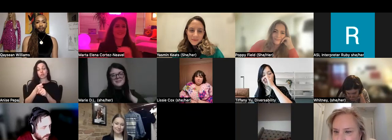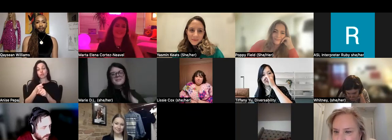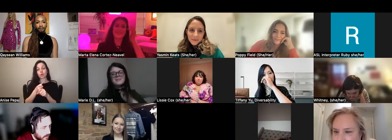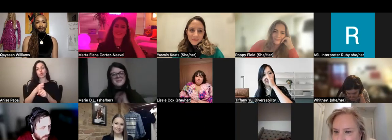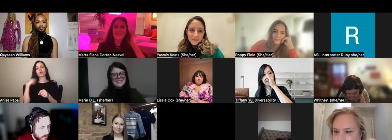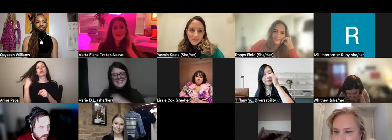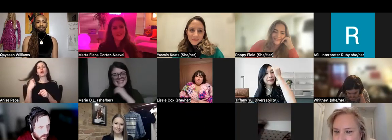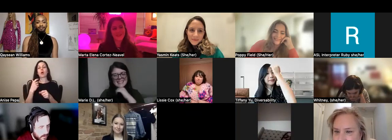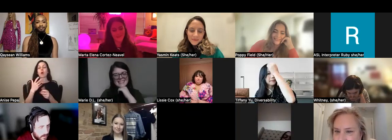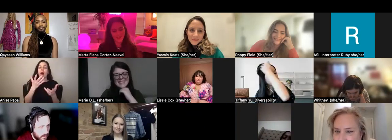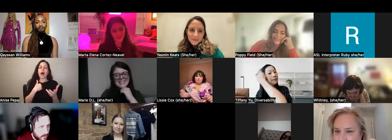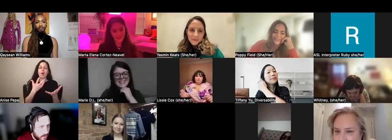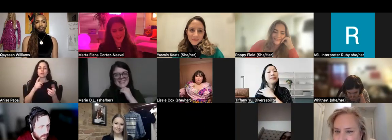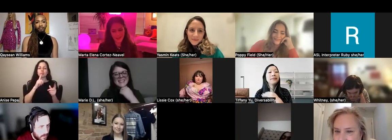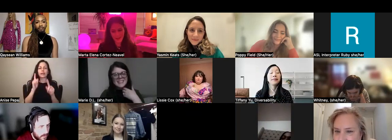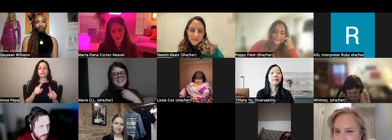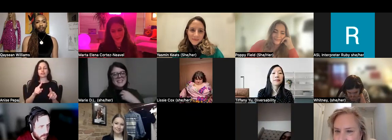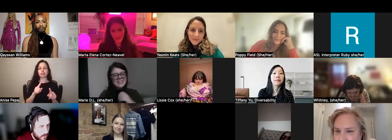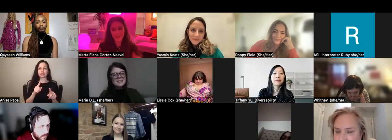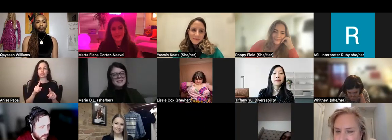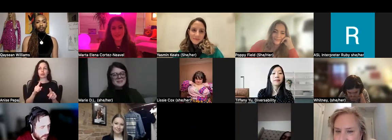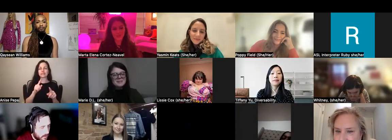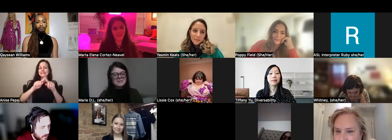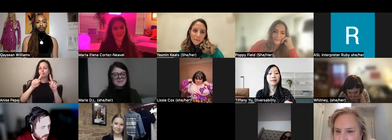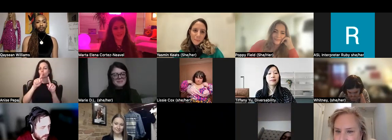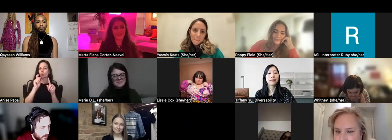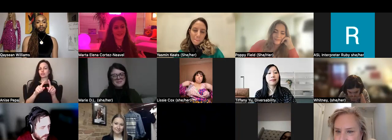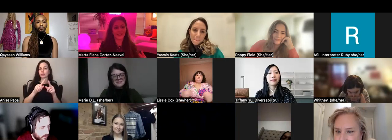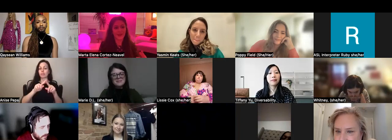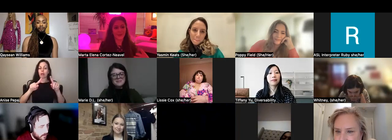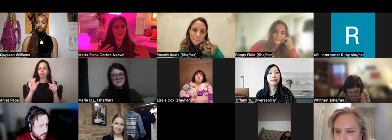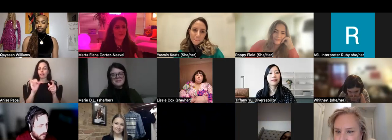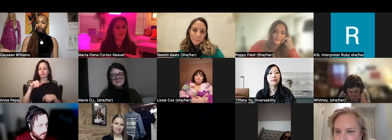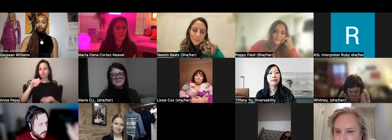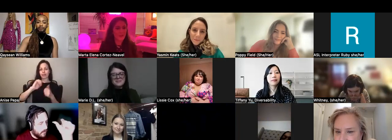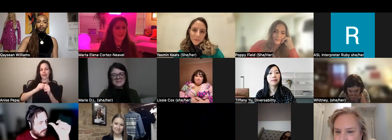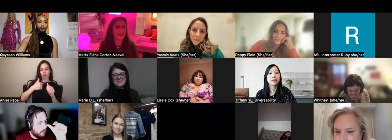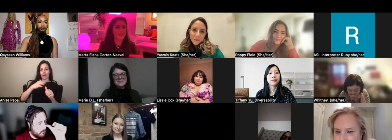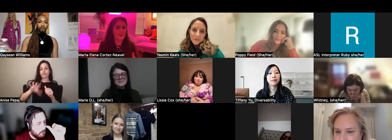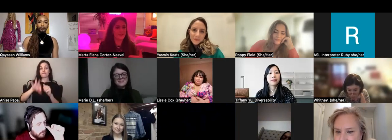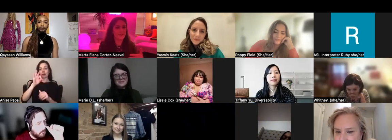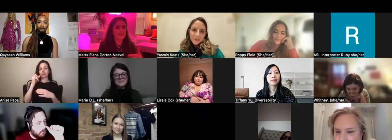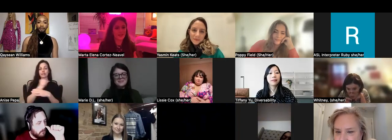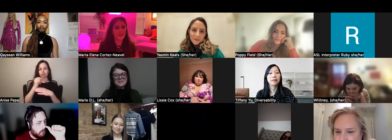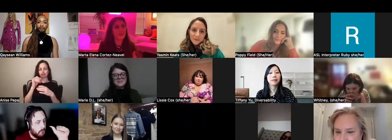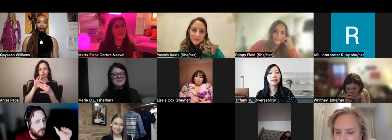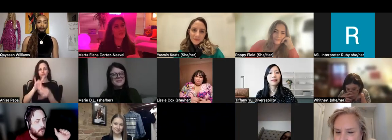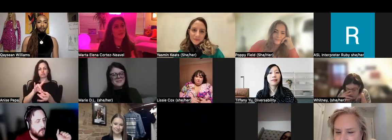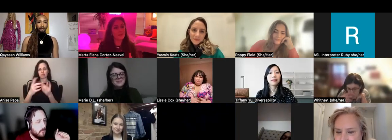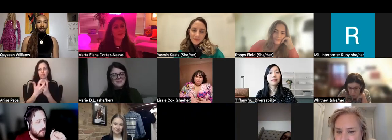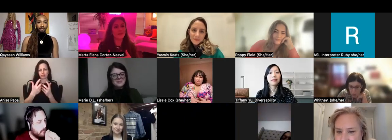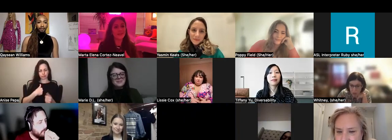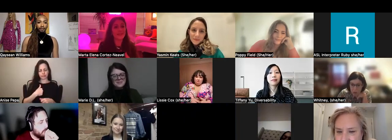different question, which is like, how did I find an industry that like was meant for me? And I think it was when I started